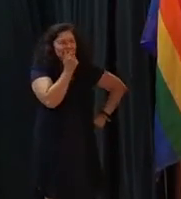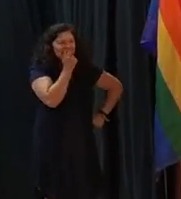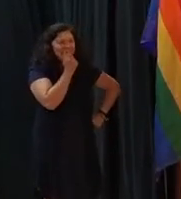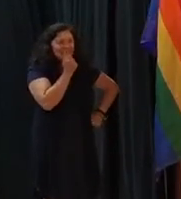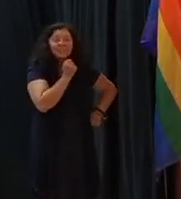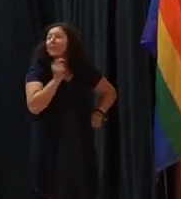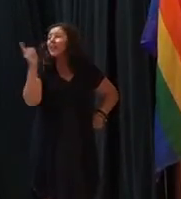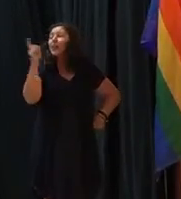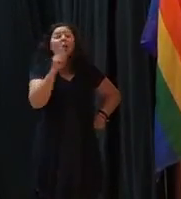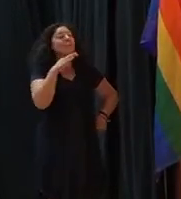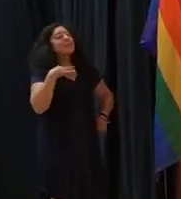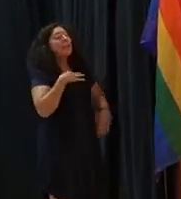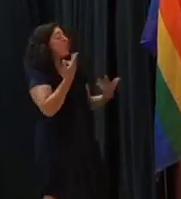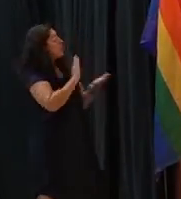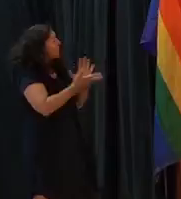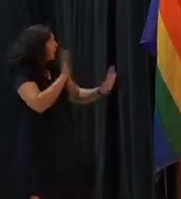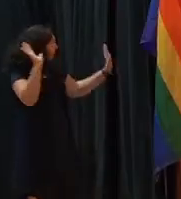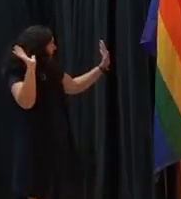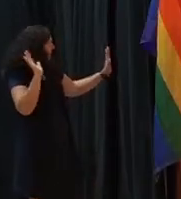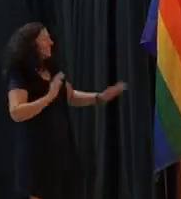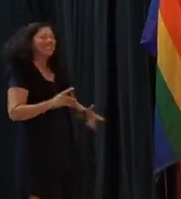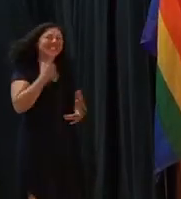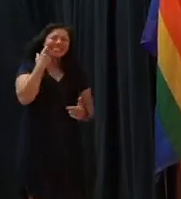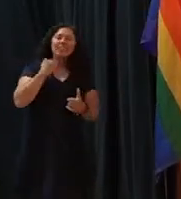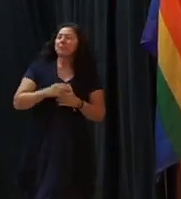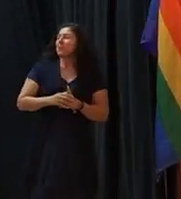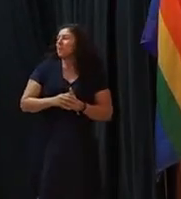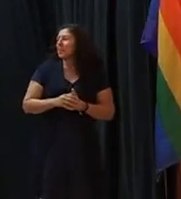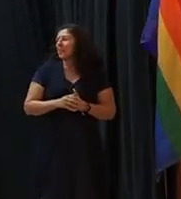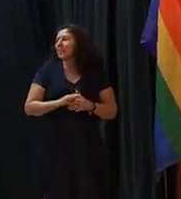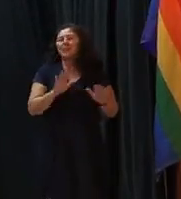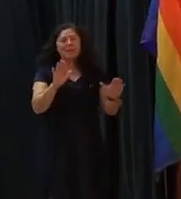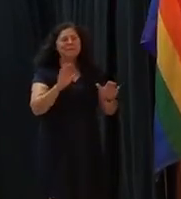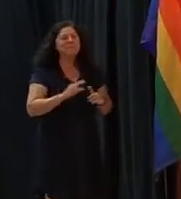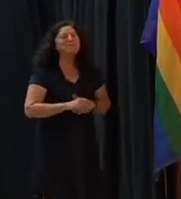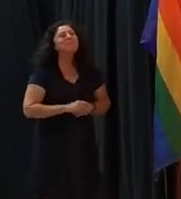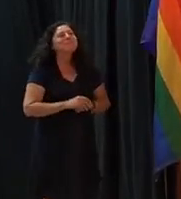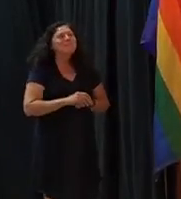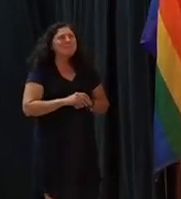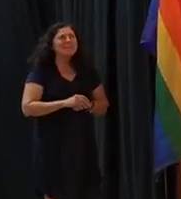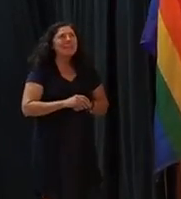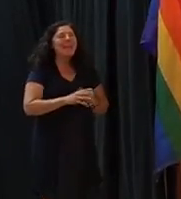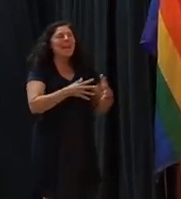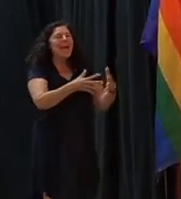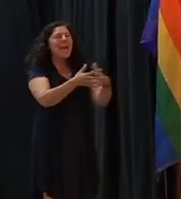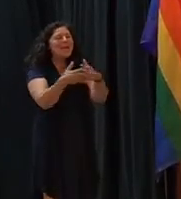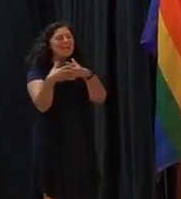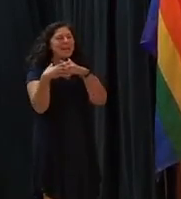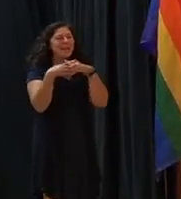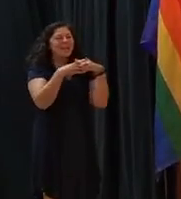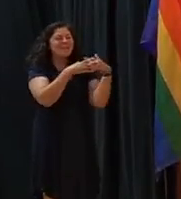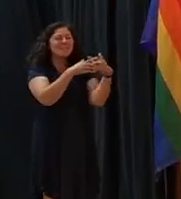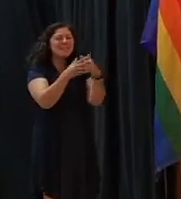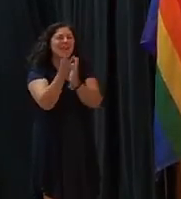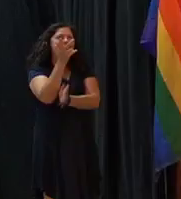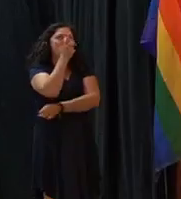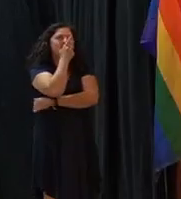Great, we're done. So that's the loser. Yeah, I want to thank America.